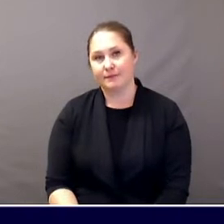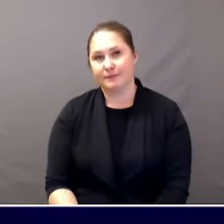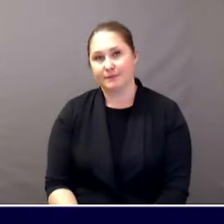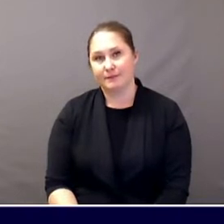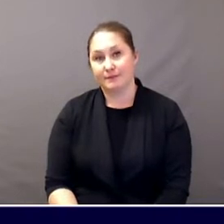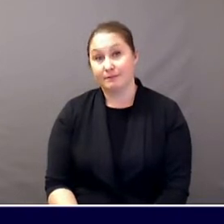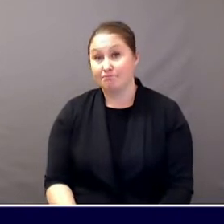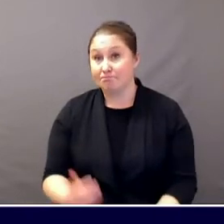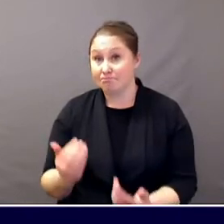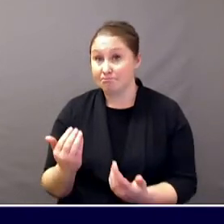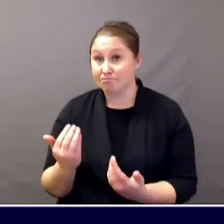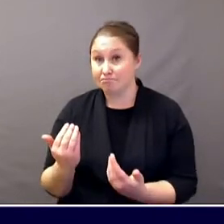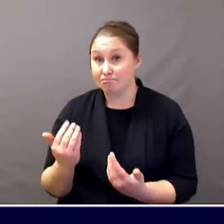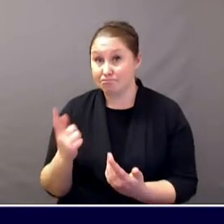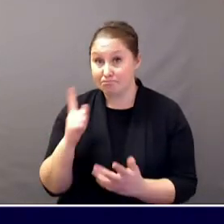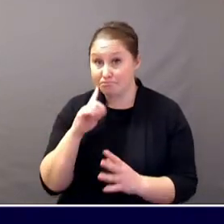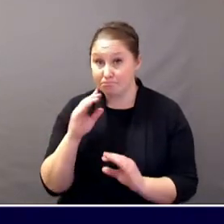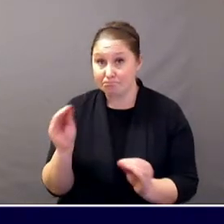Amy?